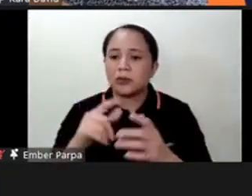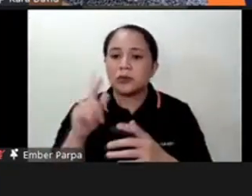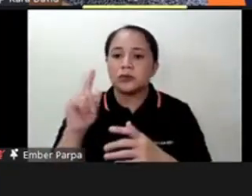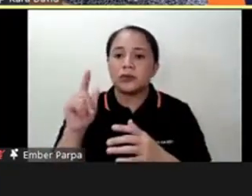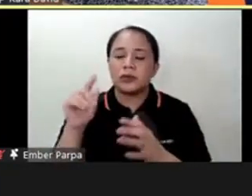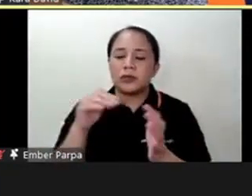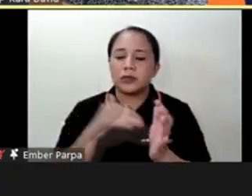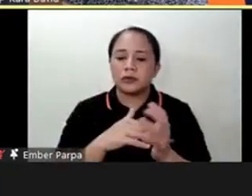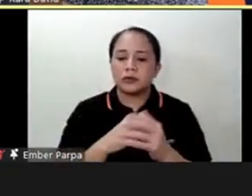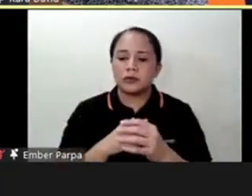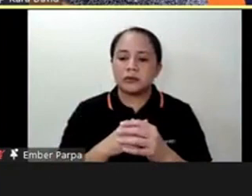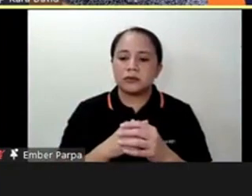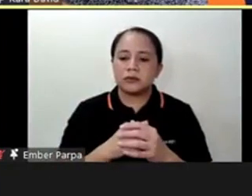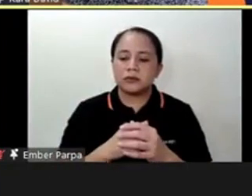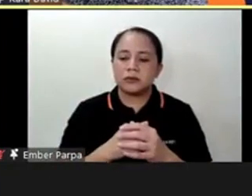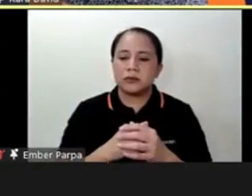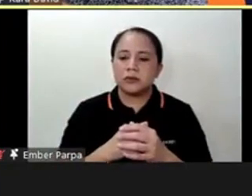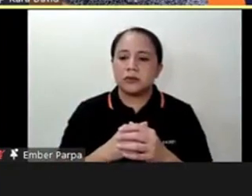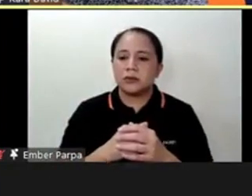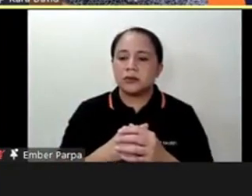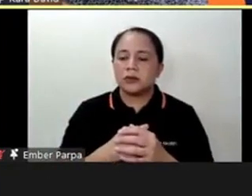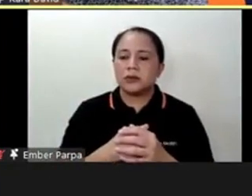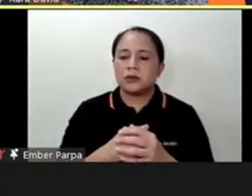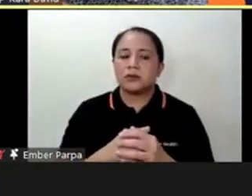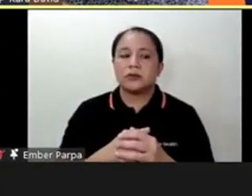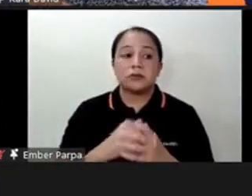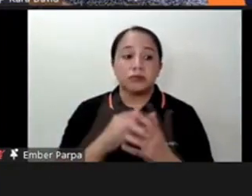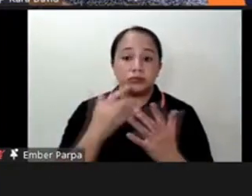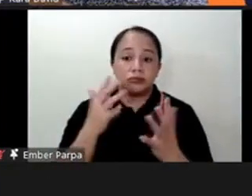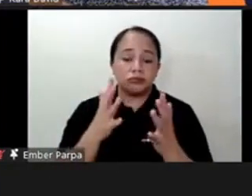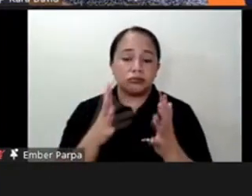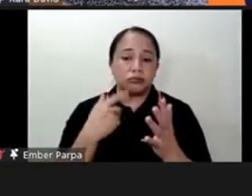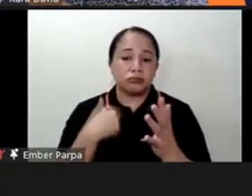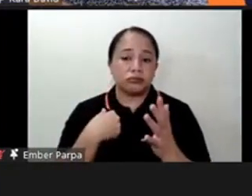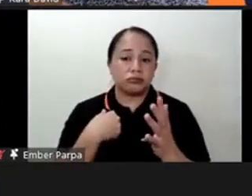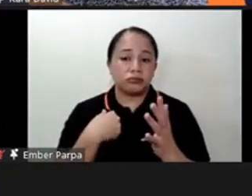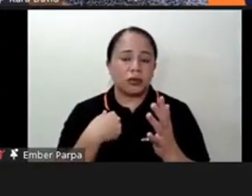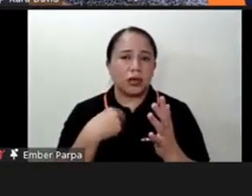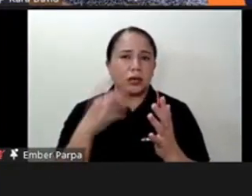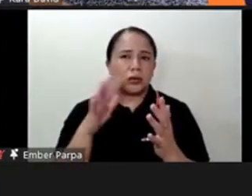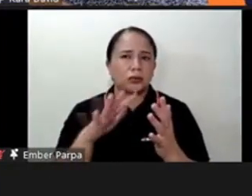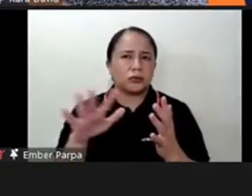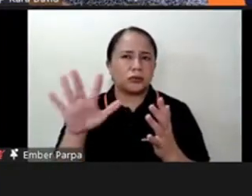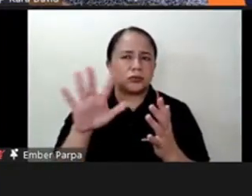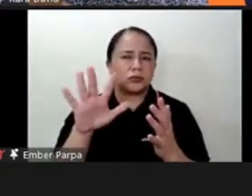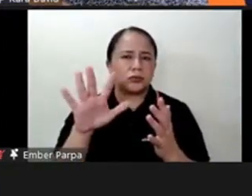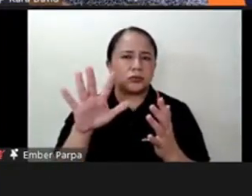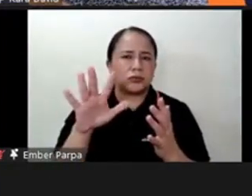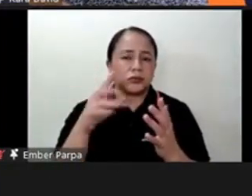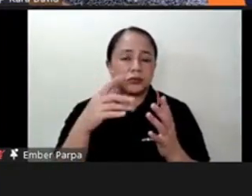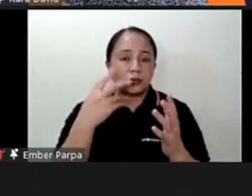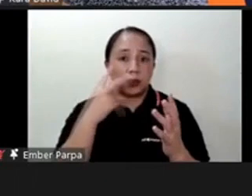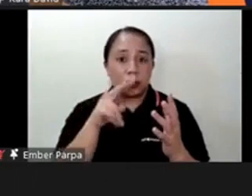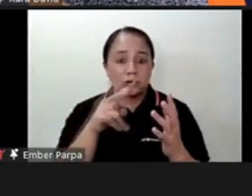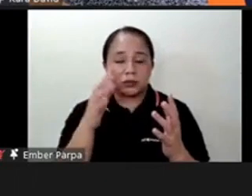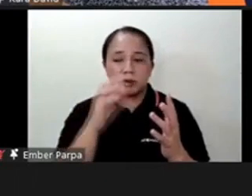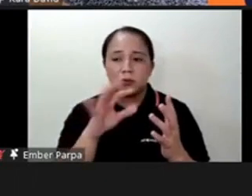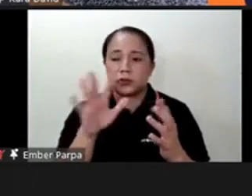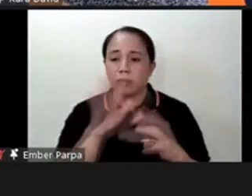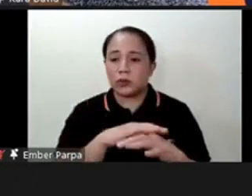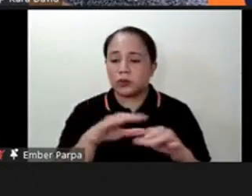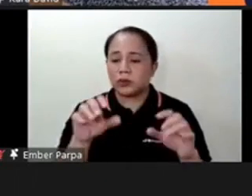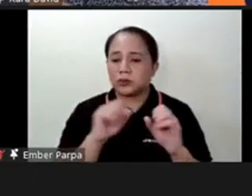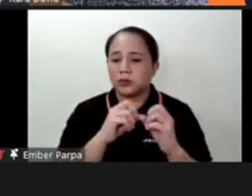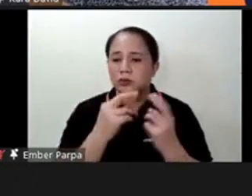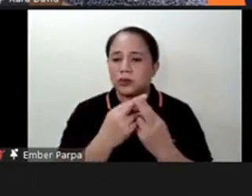20,000. So yeah, so in that way, our reach is more because of this online